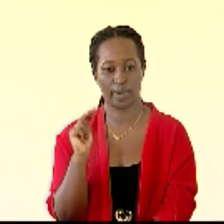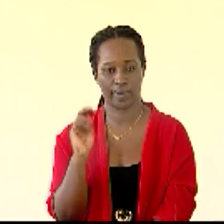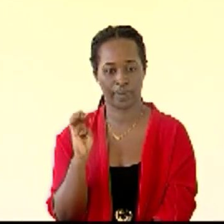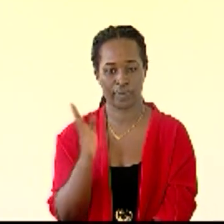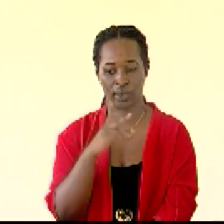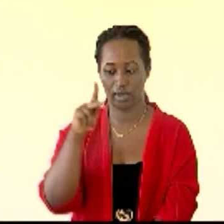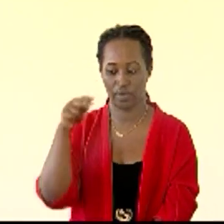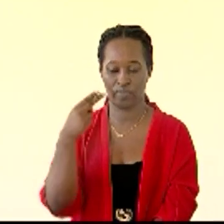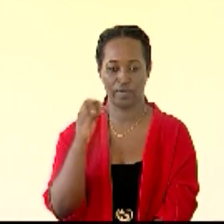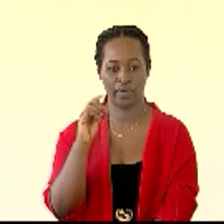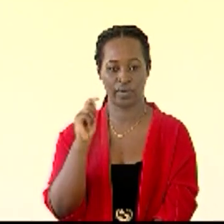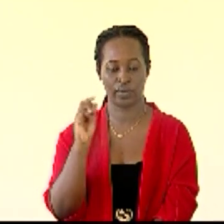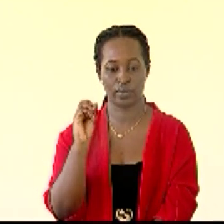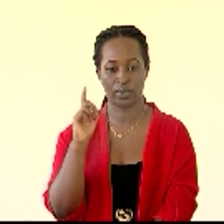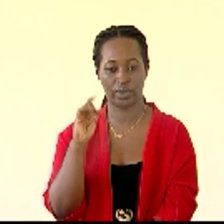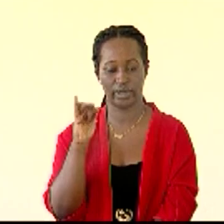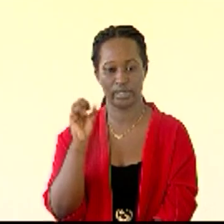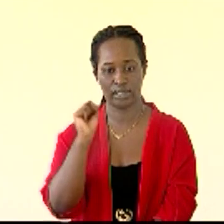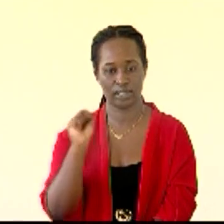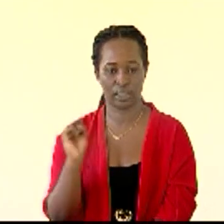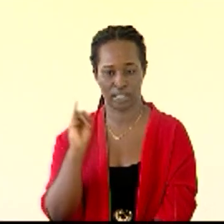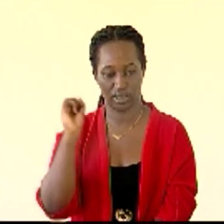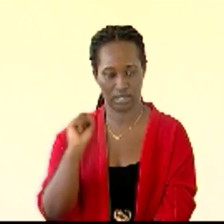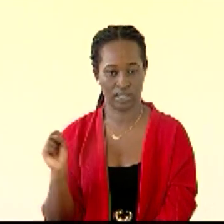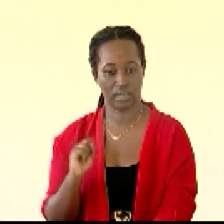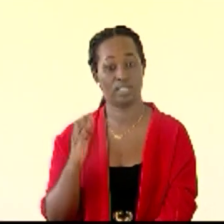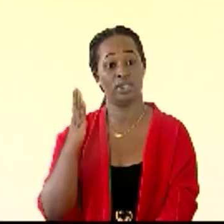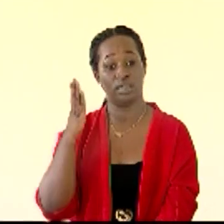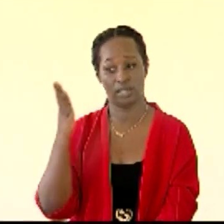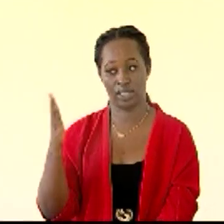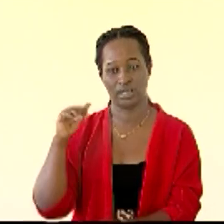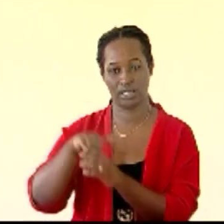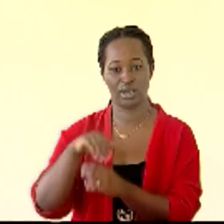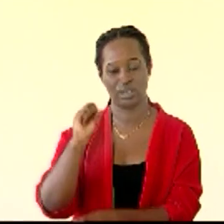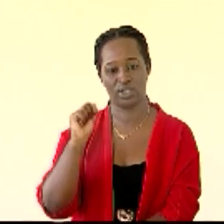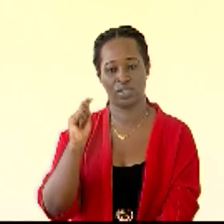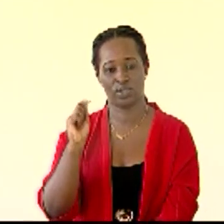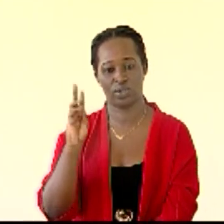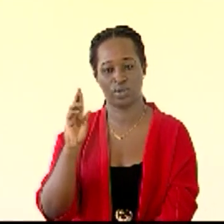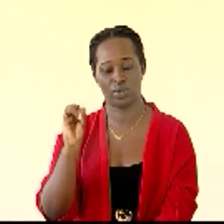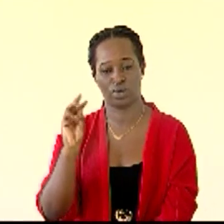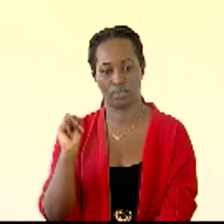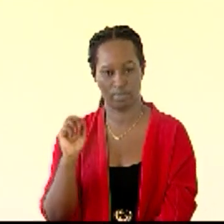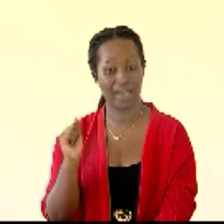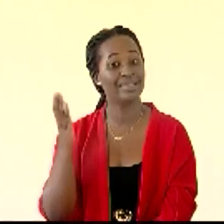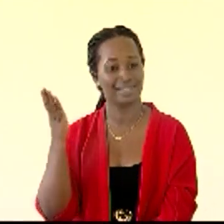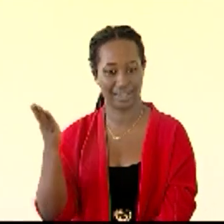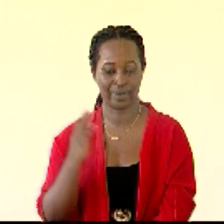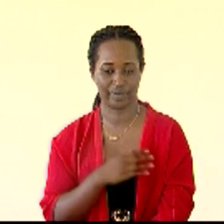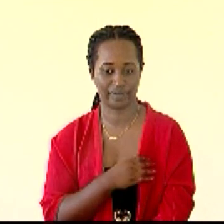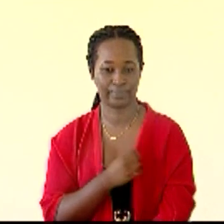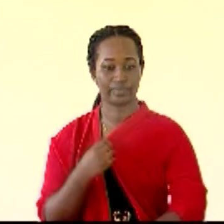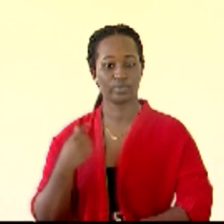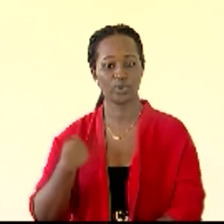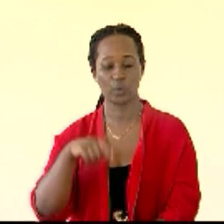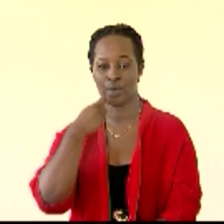reactions, photophosphorylation. Now this time here in the stroma, we don't need that. Instead, we